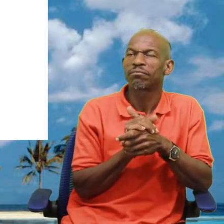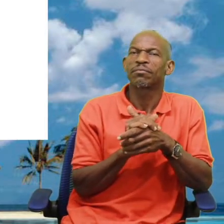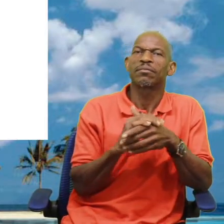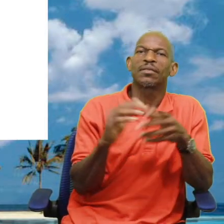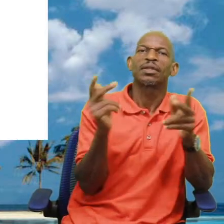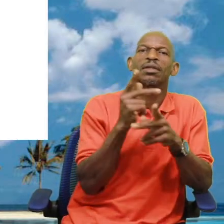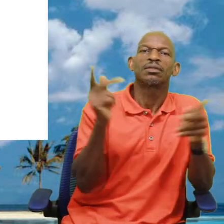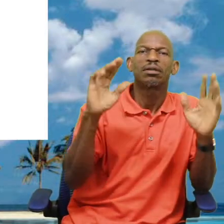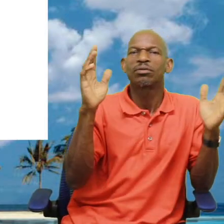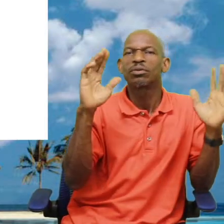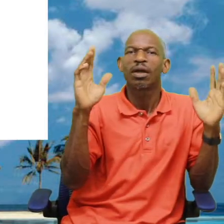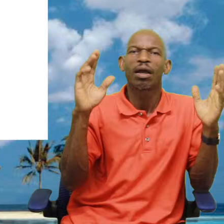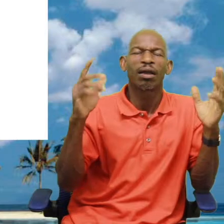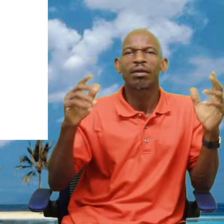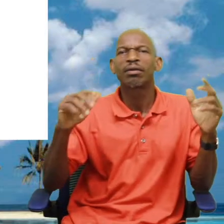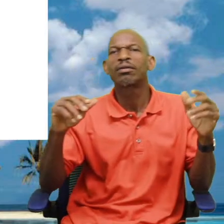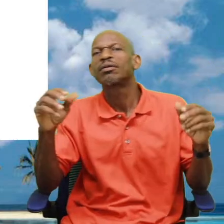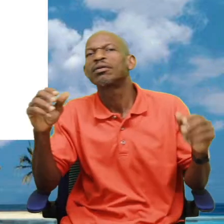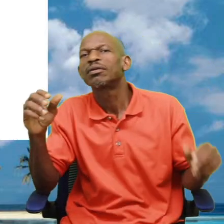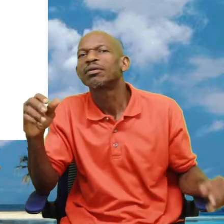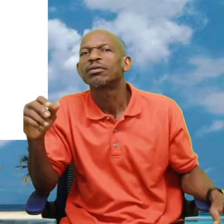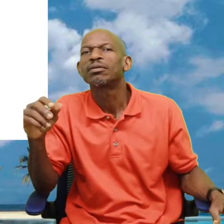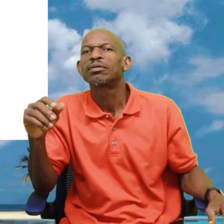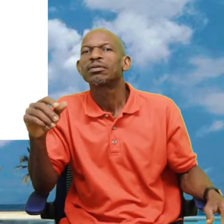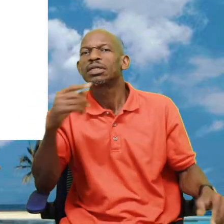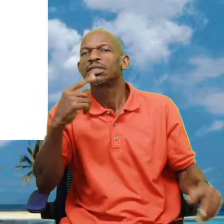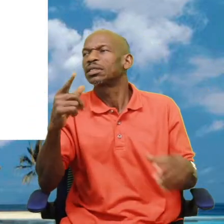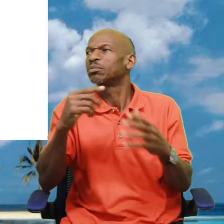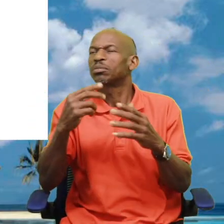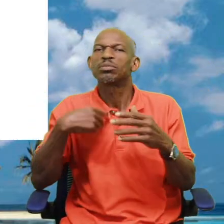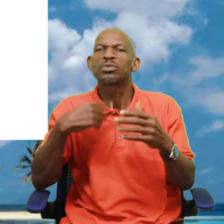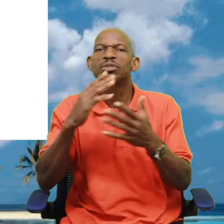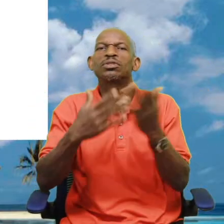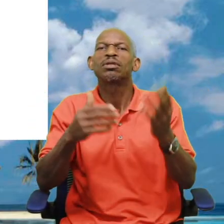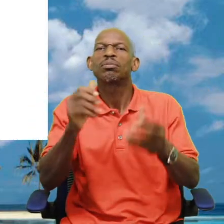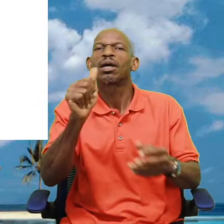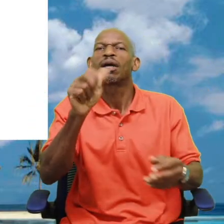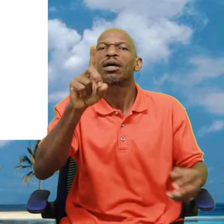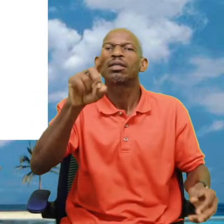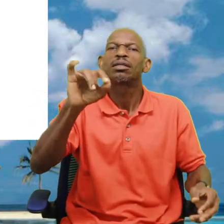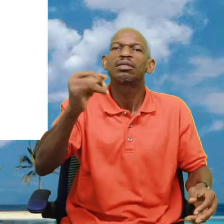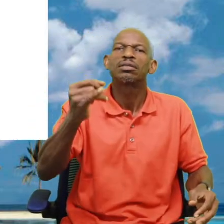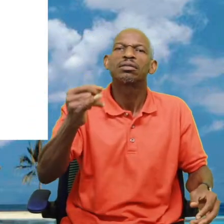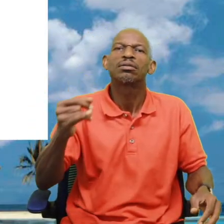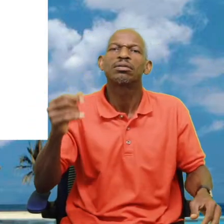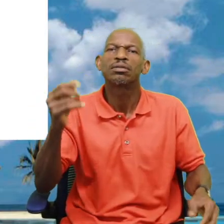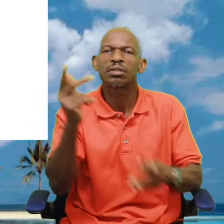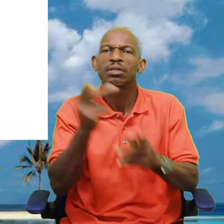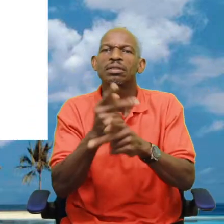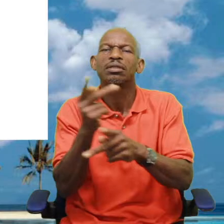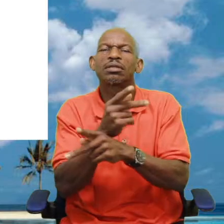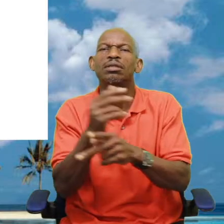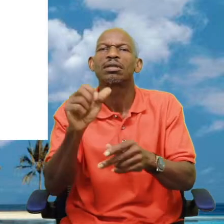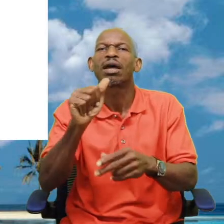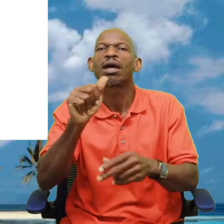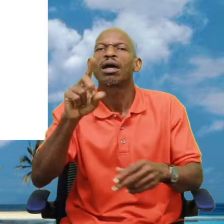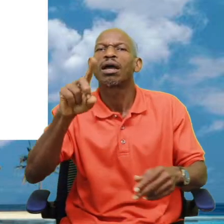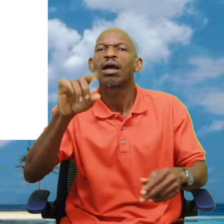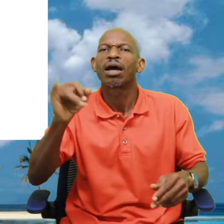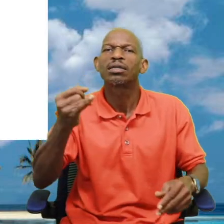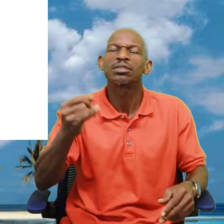his hands. Okay, start giving me some adjectives. Yes, I'm Kenton.